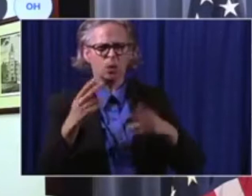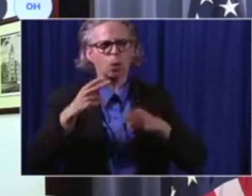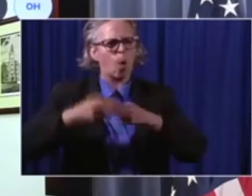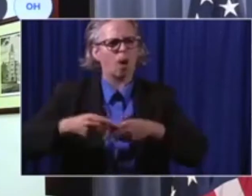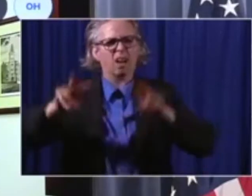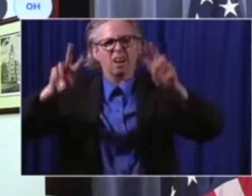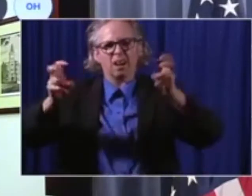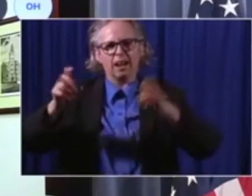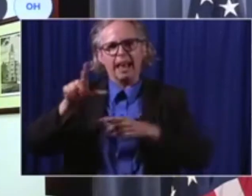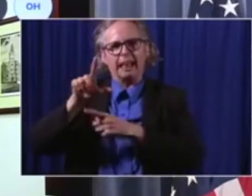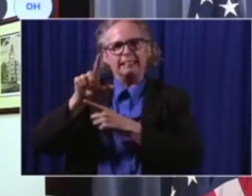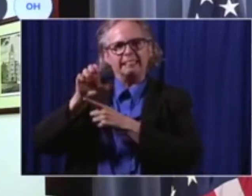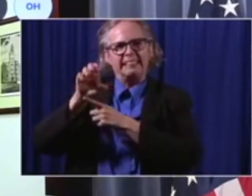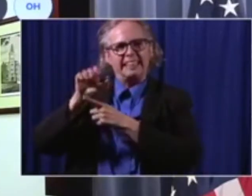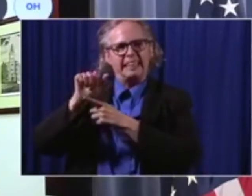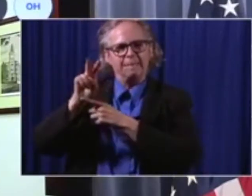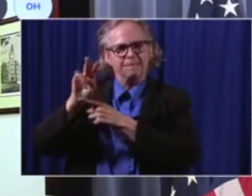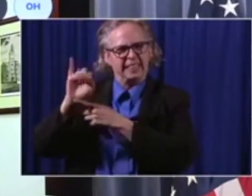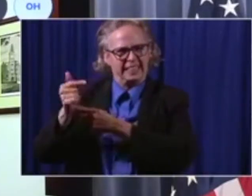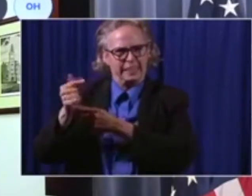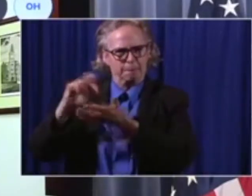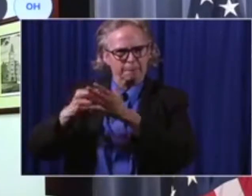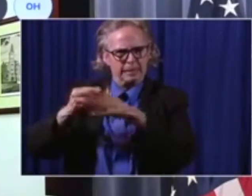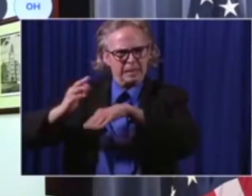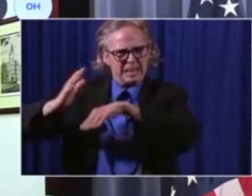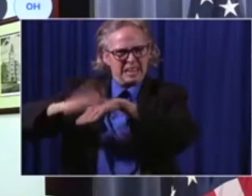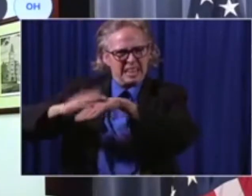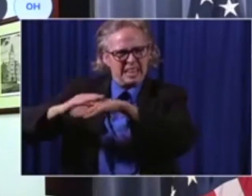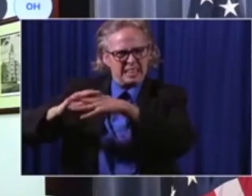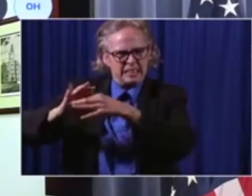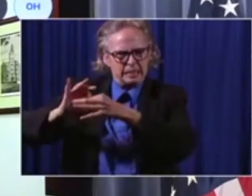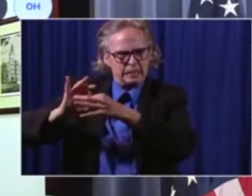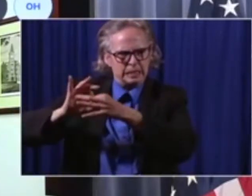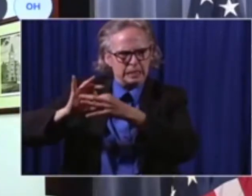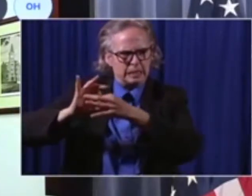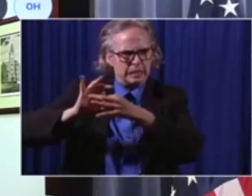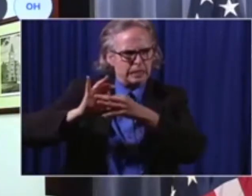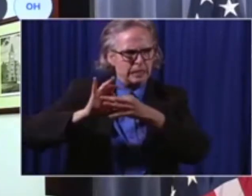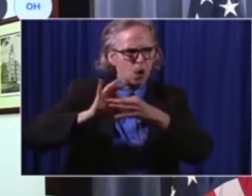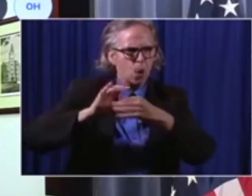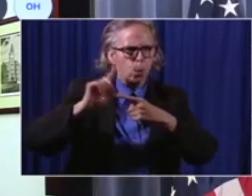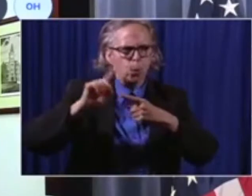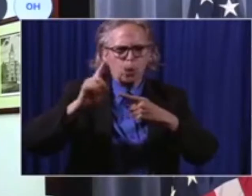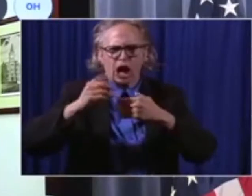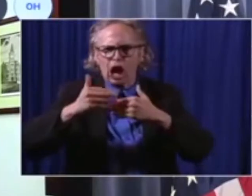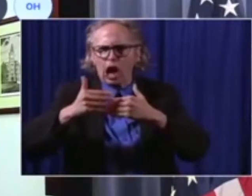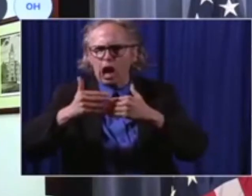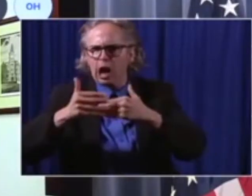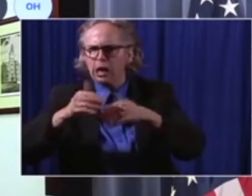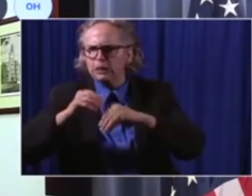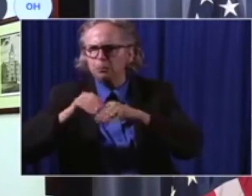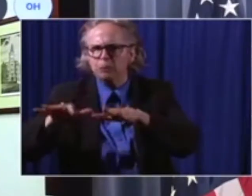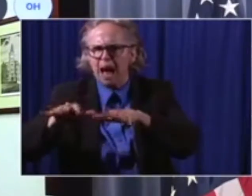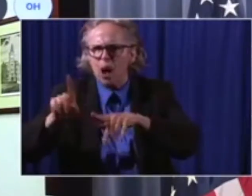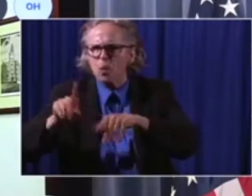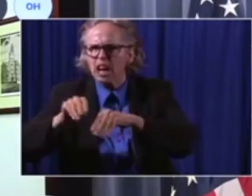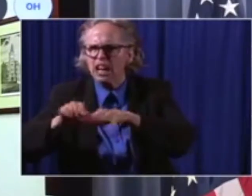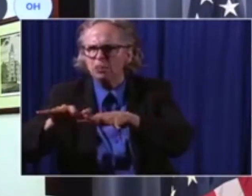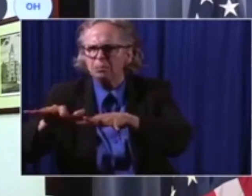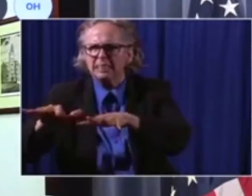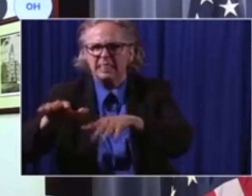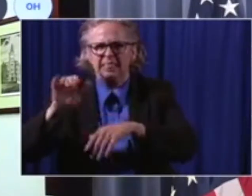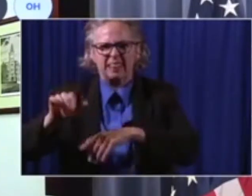trajectory of where it's going in the last week or two and into the next couple of weeks? The first, and probably, I think, in some ways the most important of the